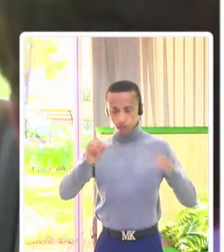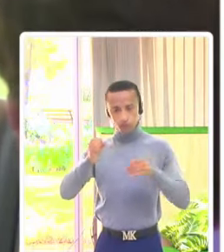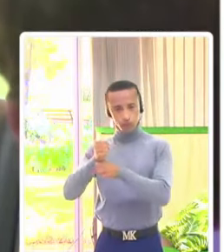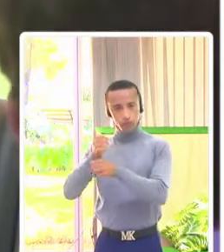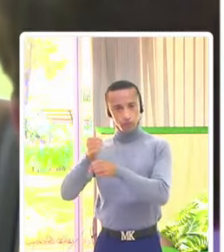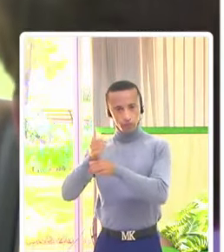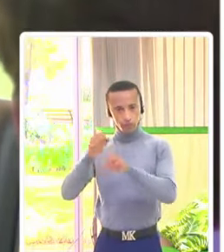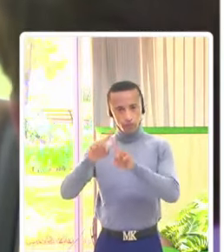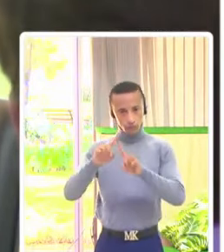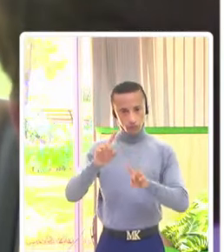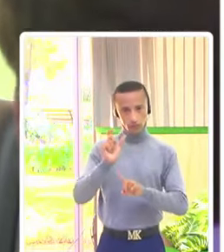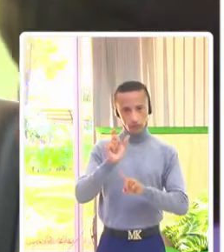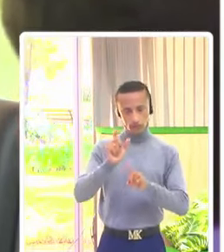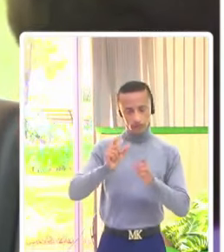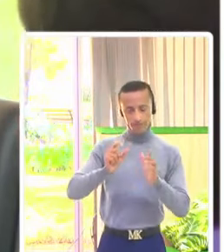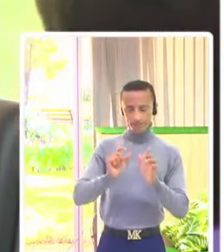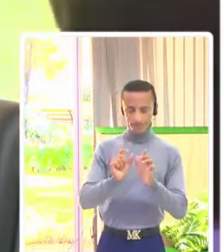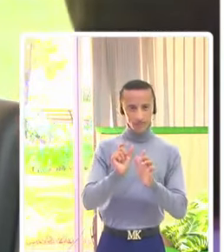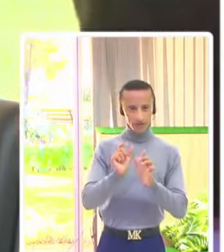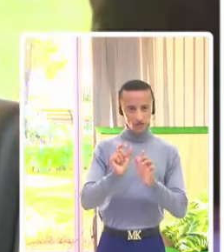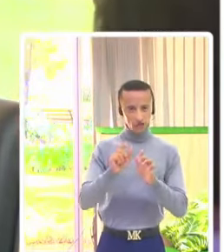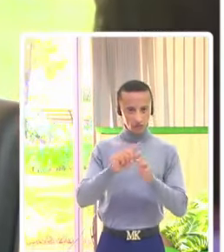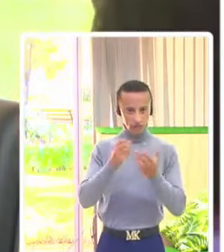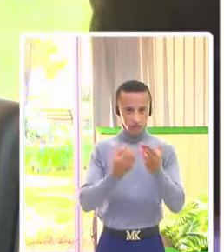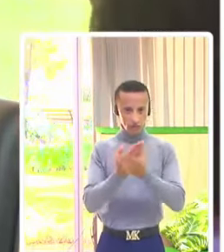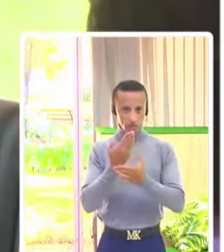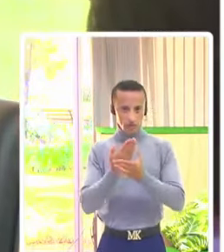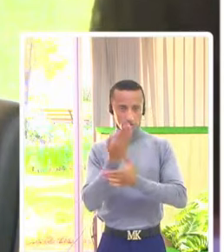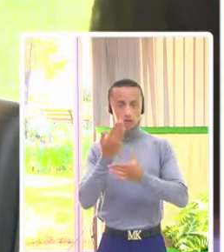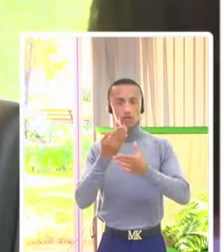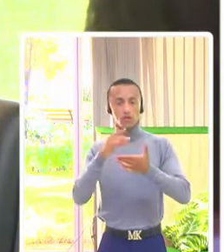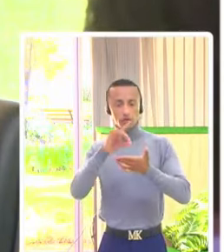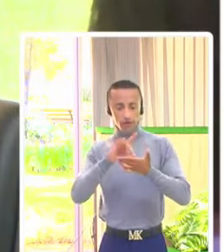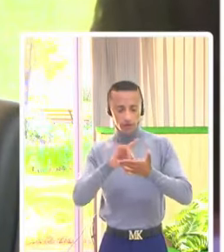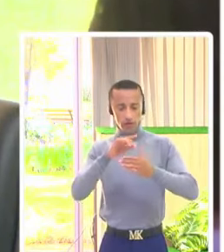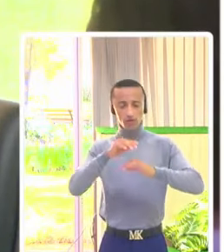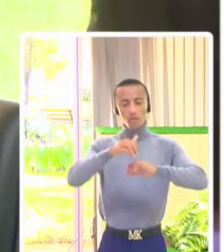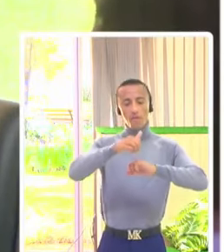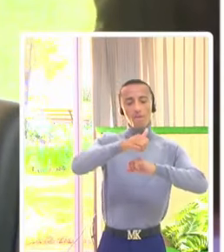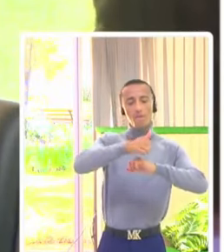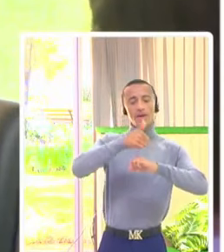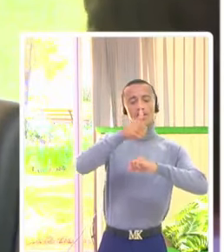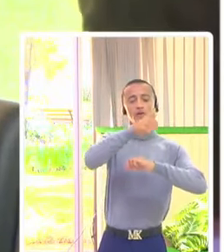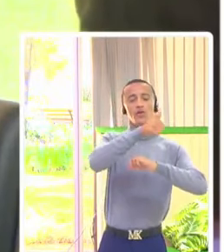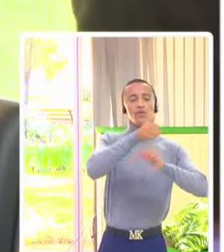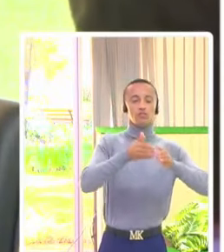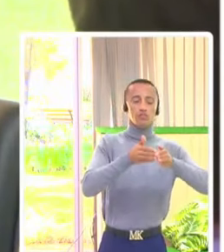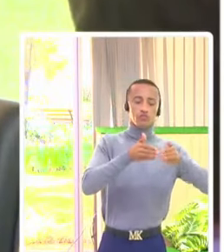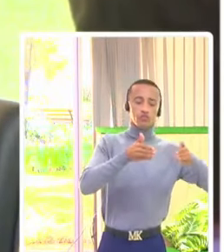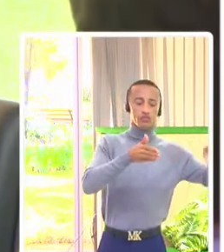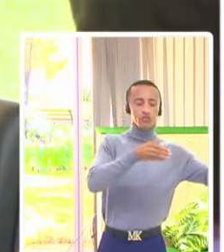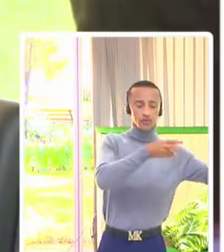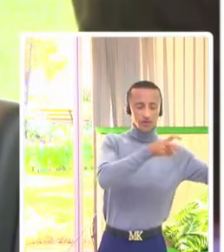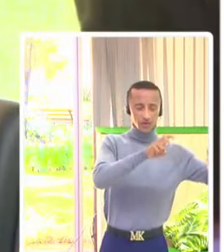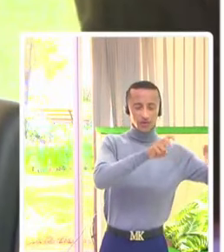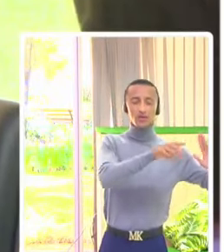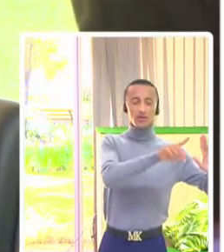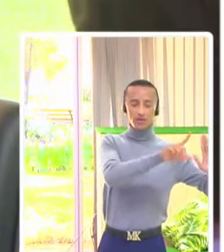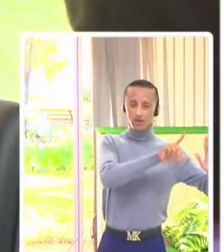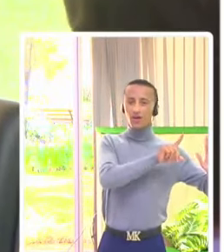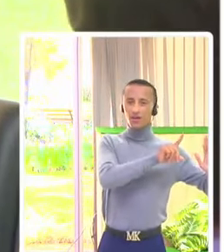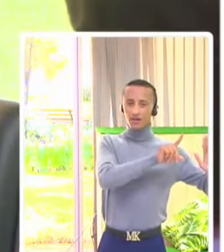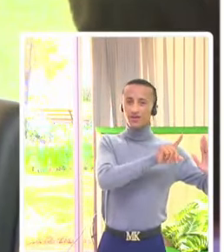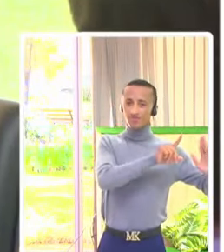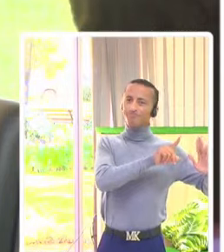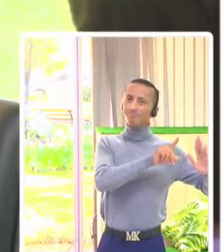imaginable 5 years ago. Other things have been a little bit more vague, you know, vaguely defined. The AI, I would say the AI policy still has